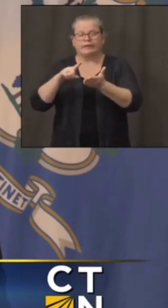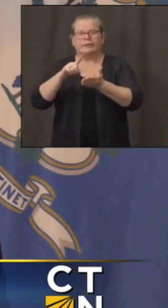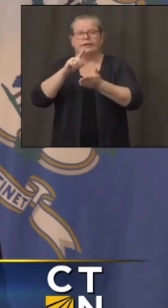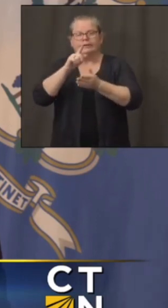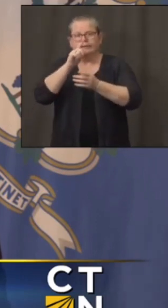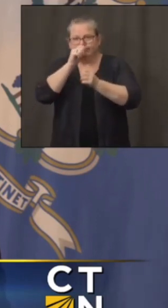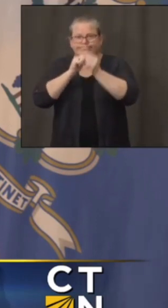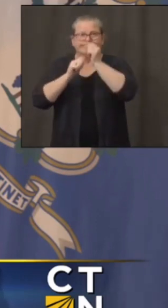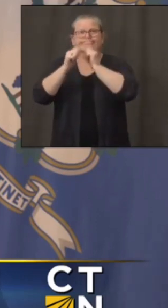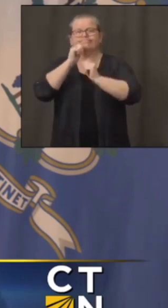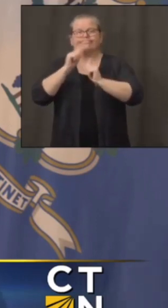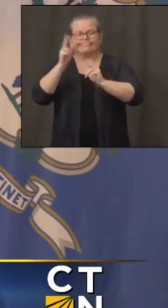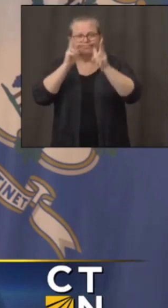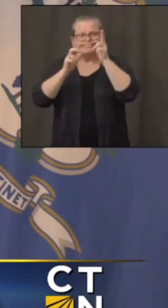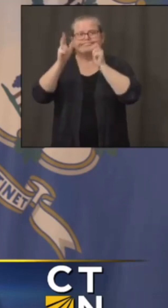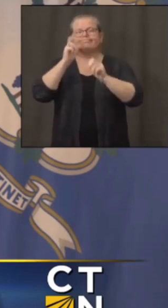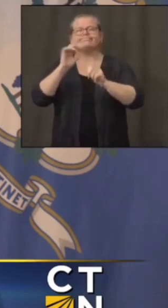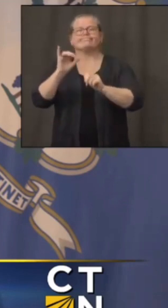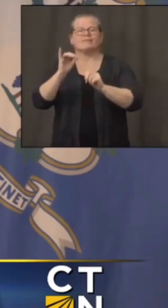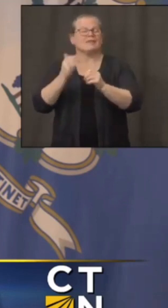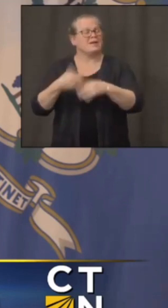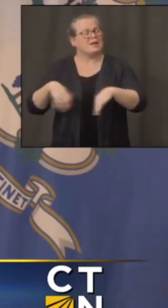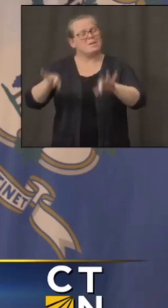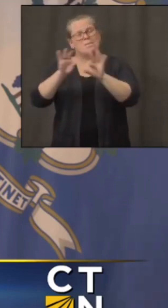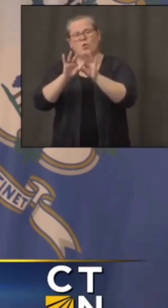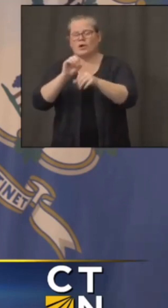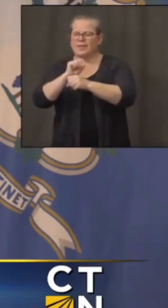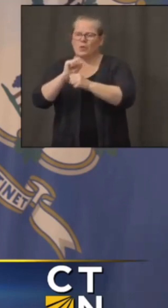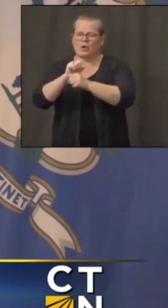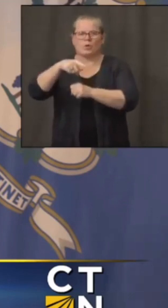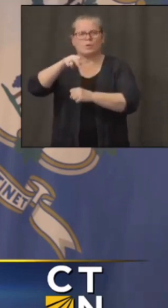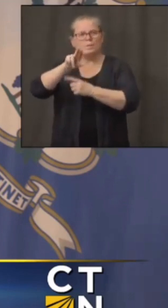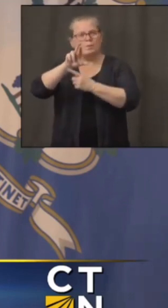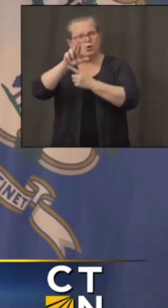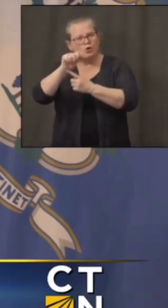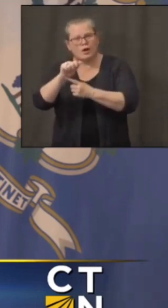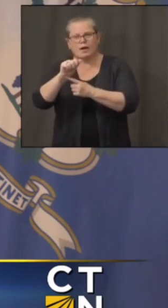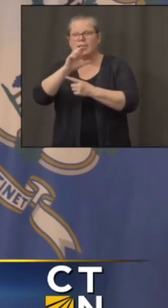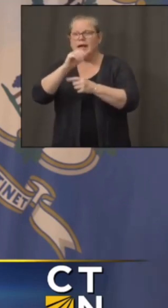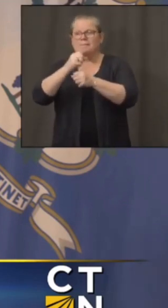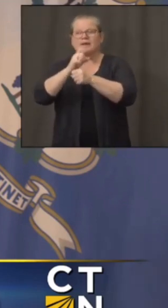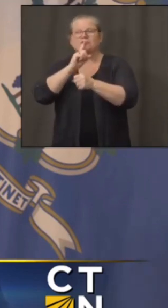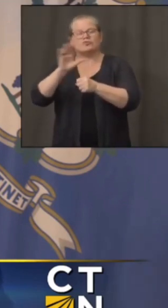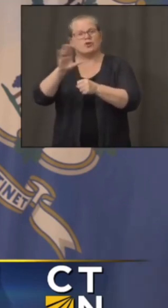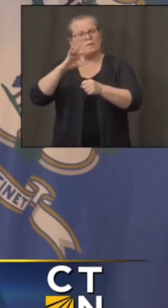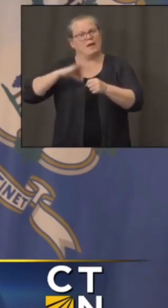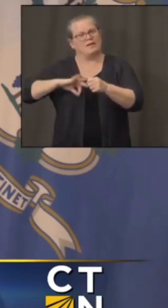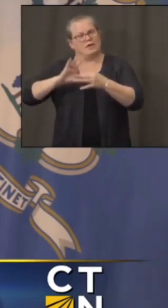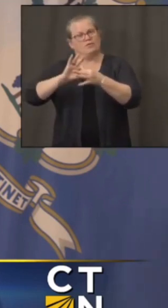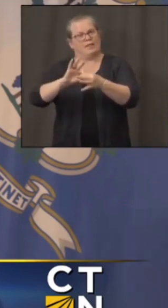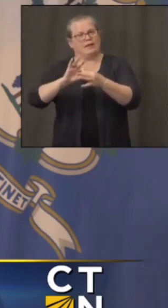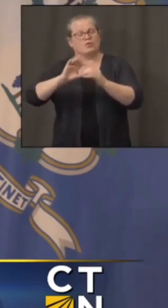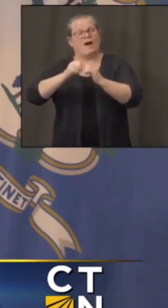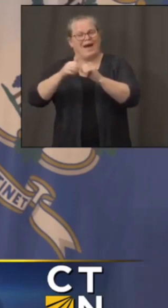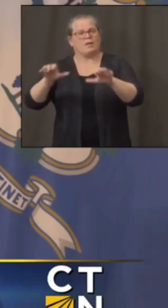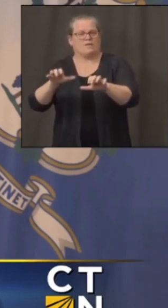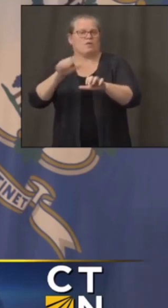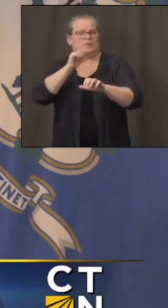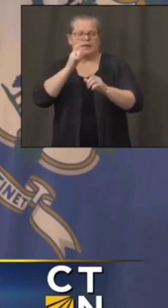metrics. We tie performance to that and make sure everybody's benefit is tied to how they perform, not automatic.